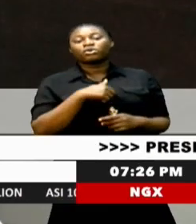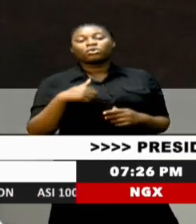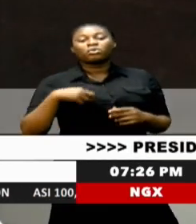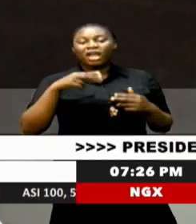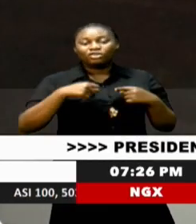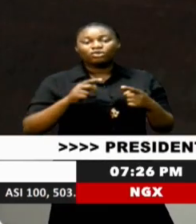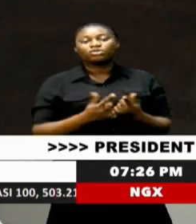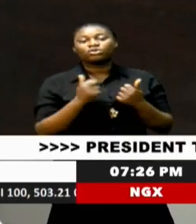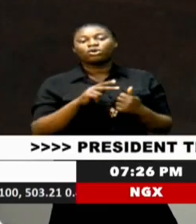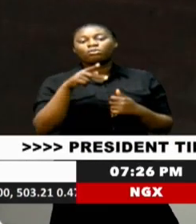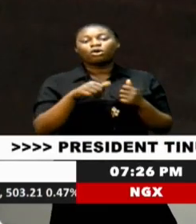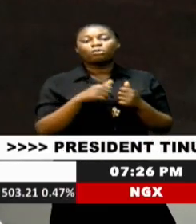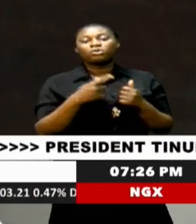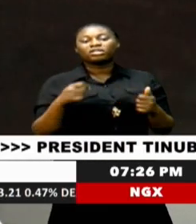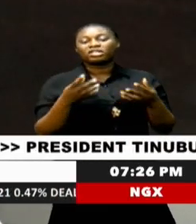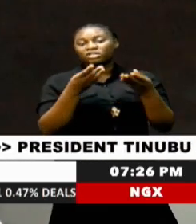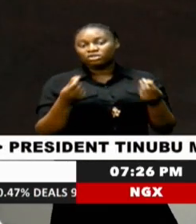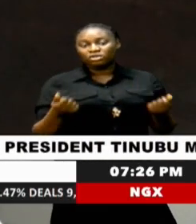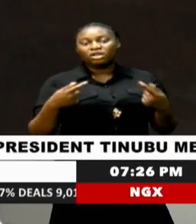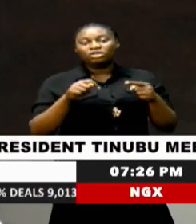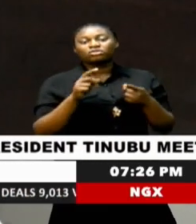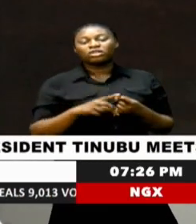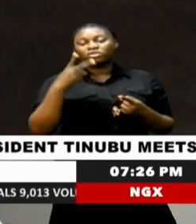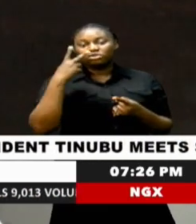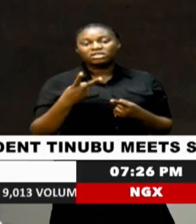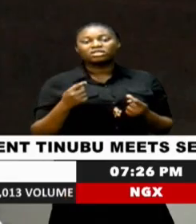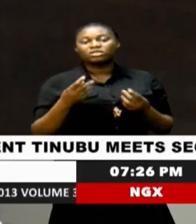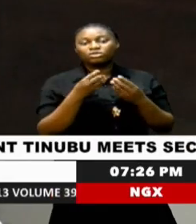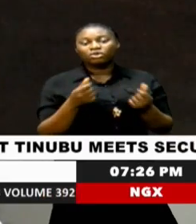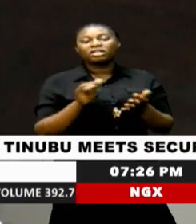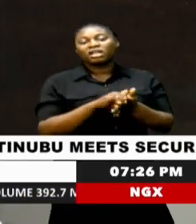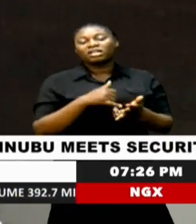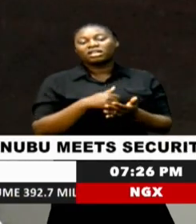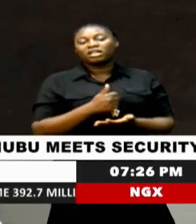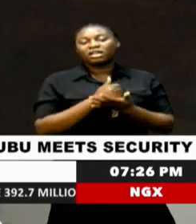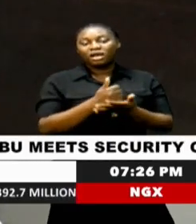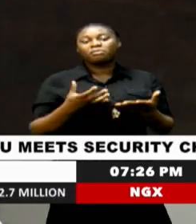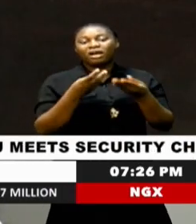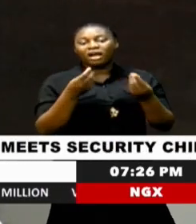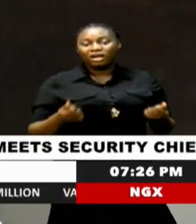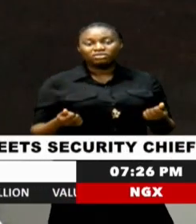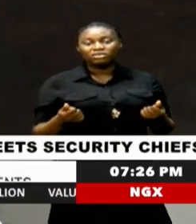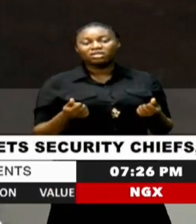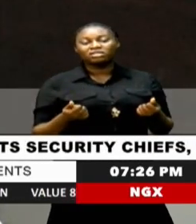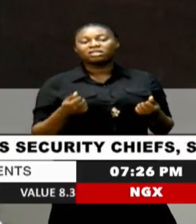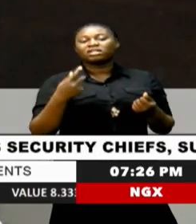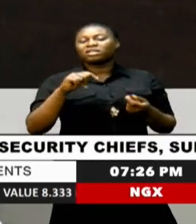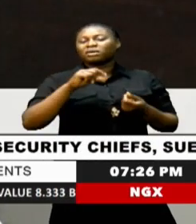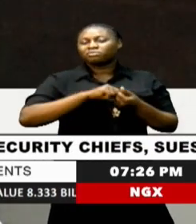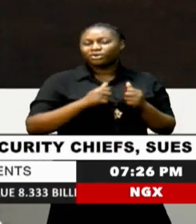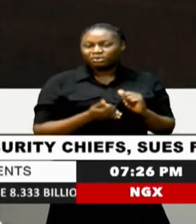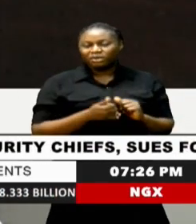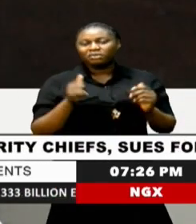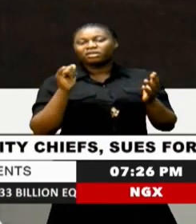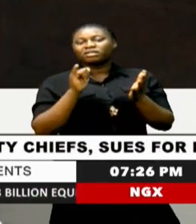solution. We're trying to see if we can come up with a solution that could help address two or three of the key